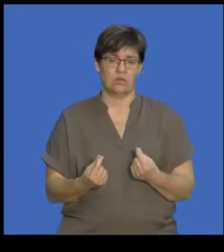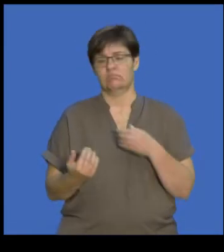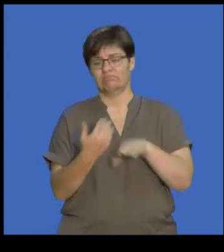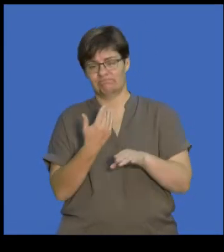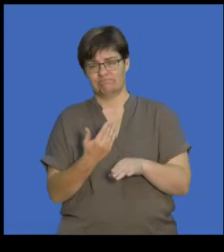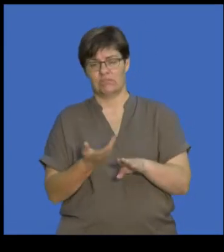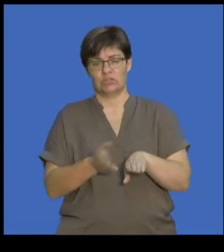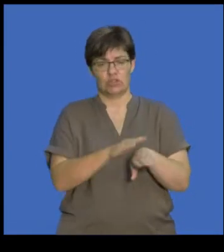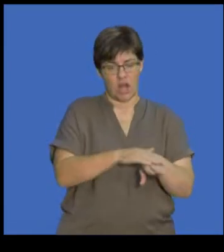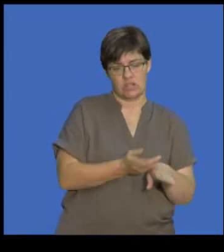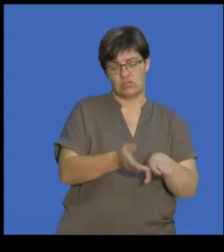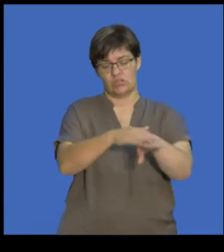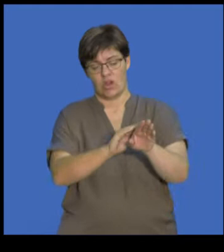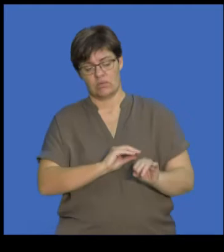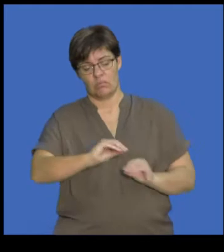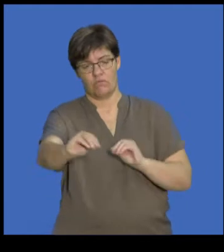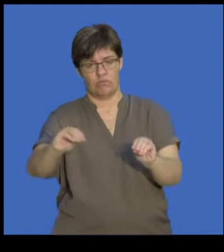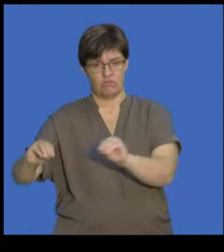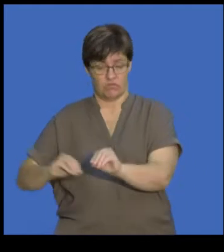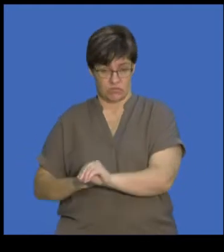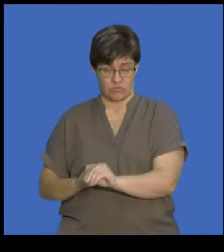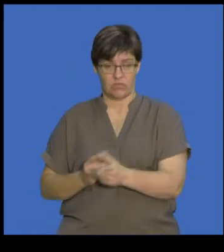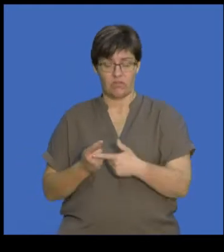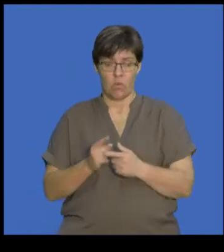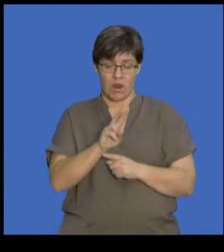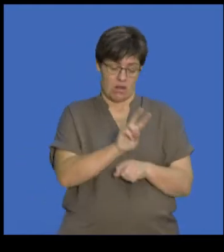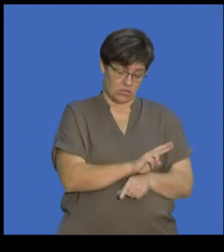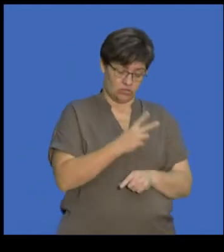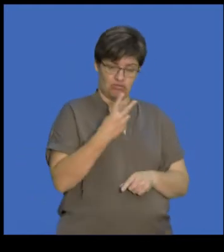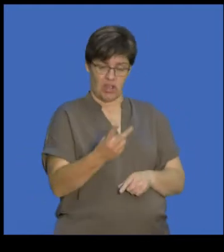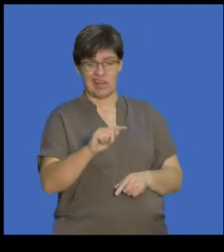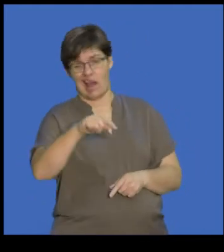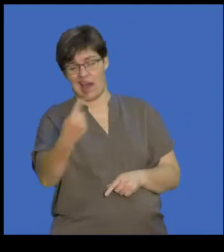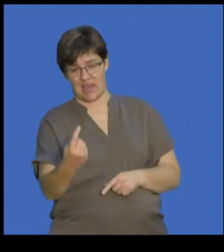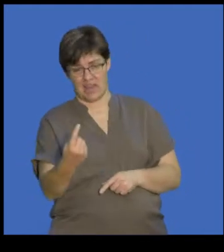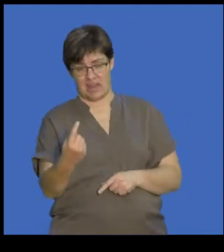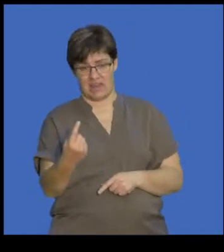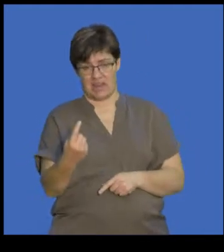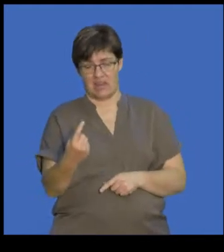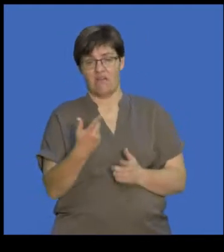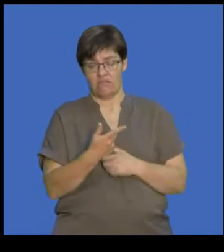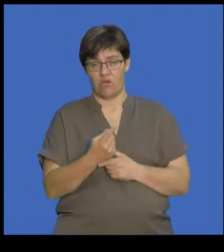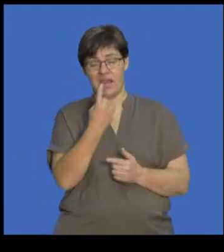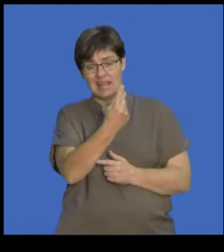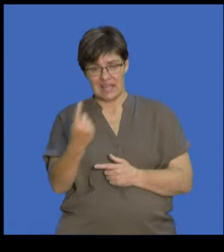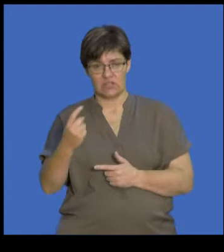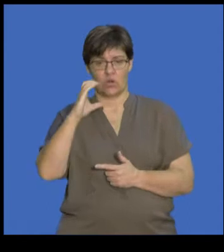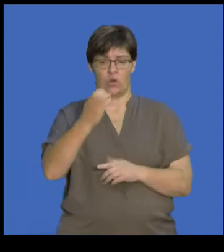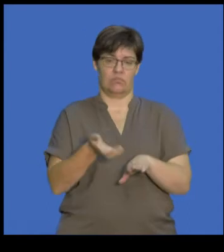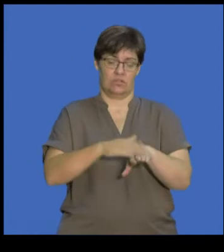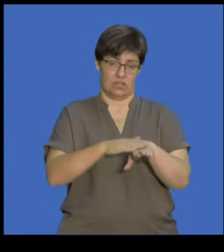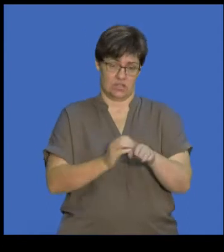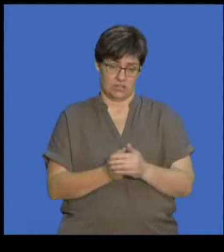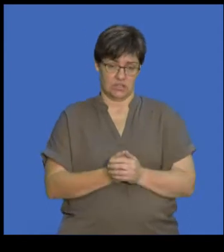charges between 2 points, in other words, it transforms one form of energy into electrical energy for every coulomb of charge. So we can